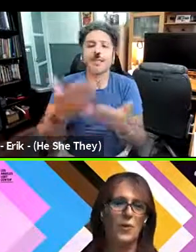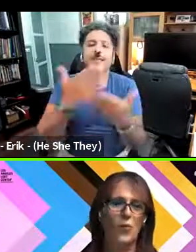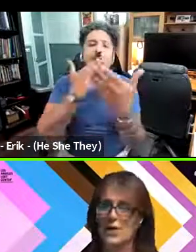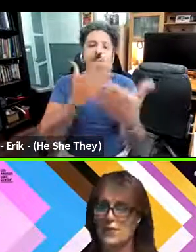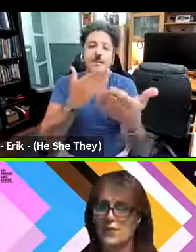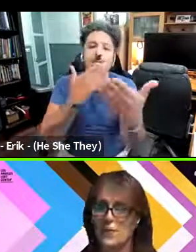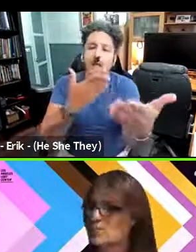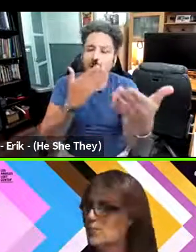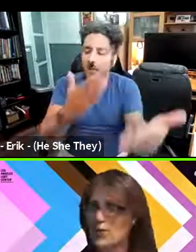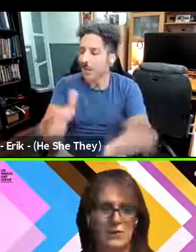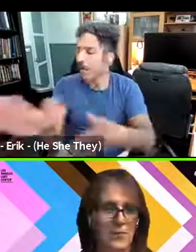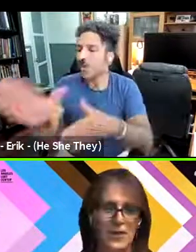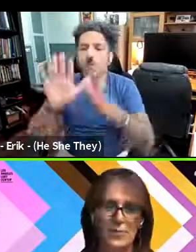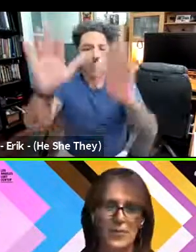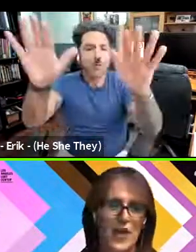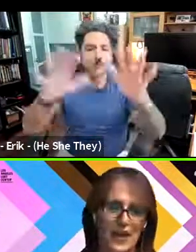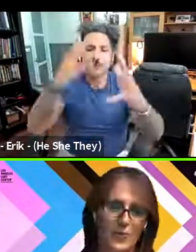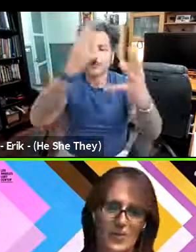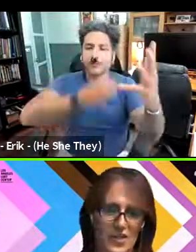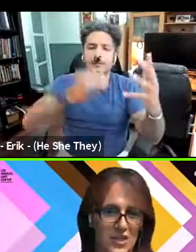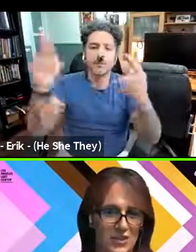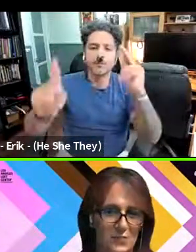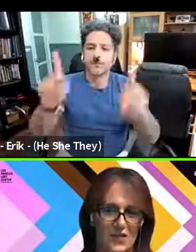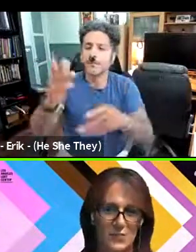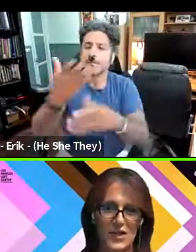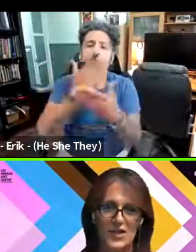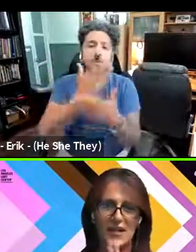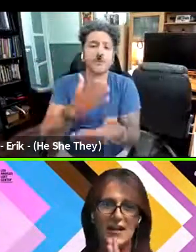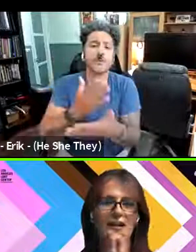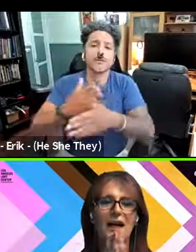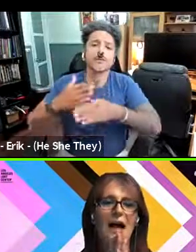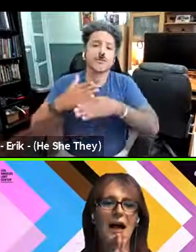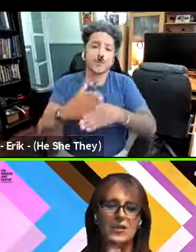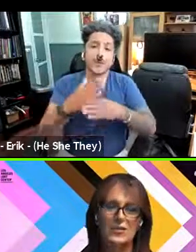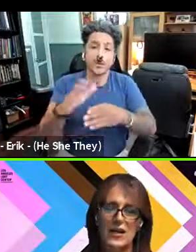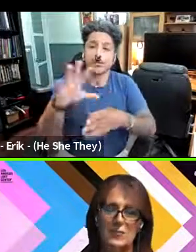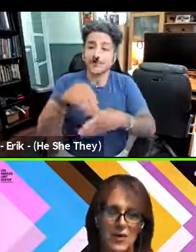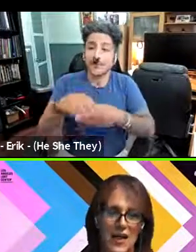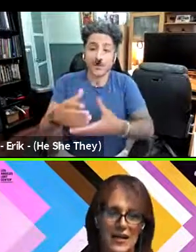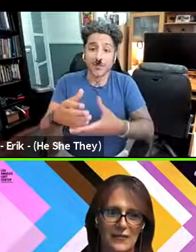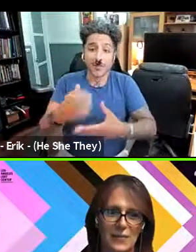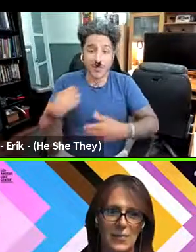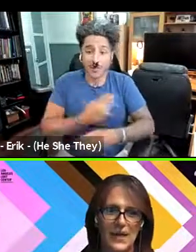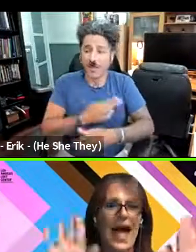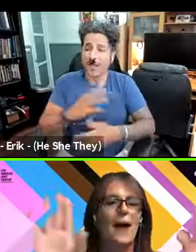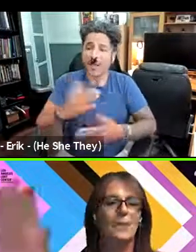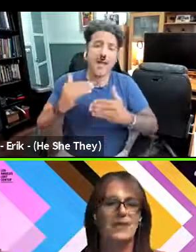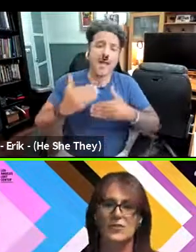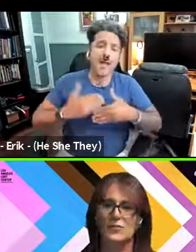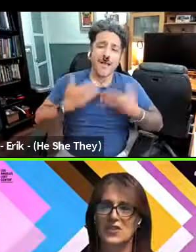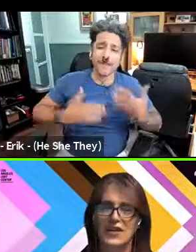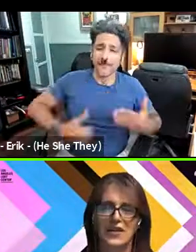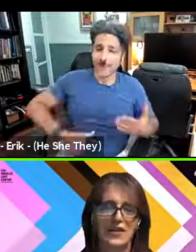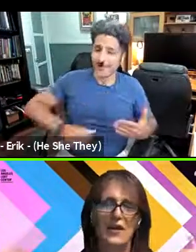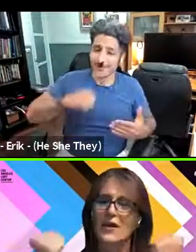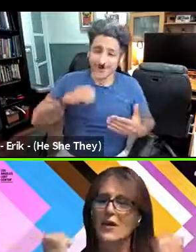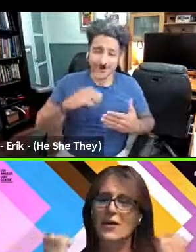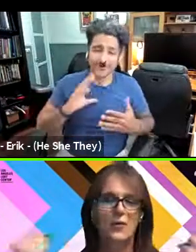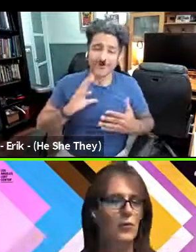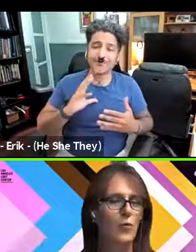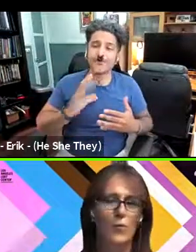You are wonderful, beautiful people. Thank you for sharing space with us. Happy Trans Pride, everybody. Happy